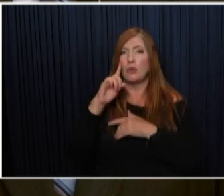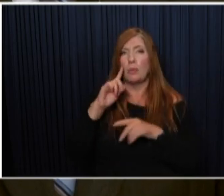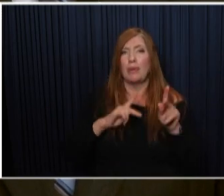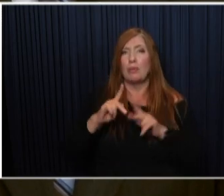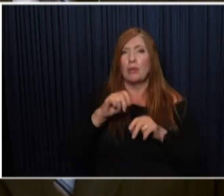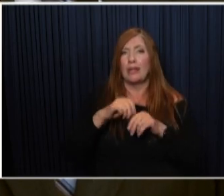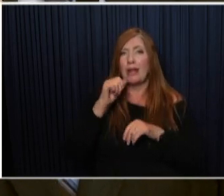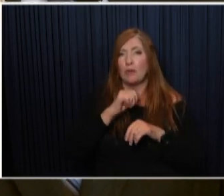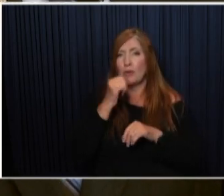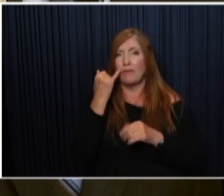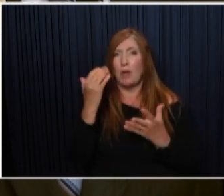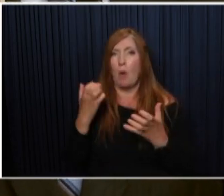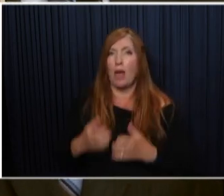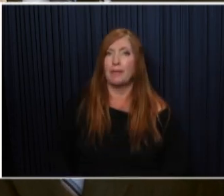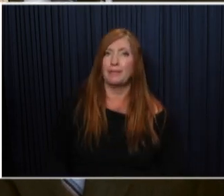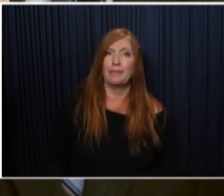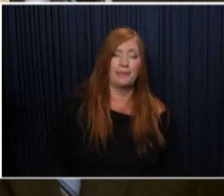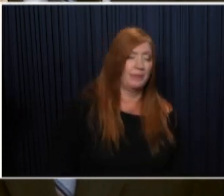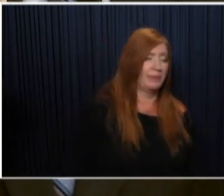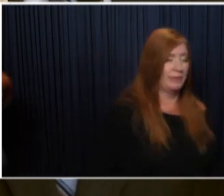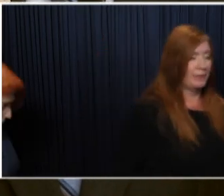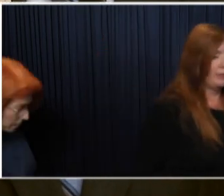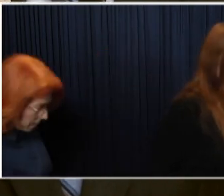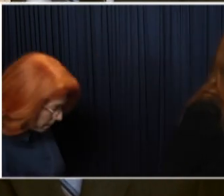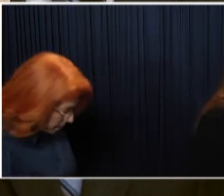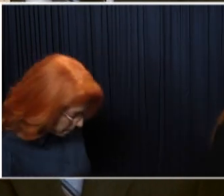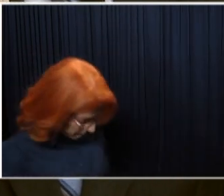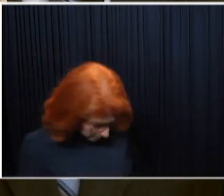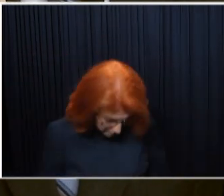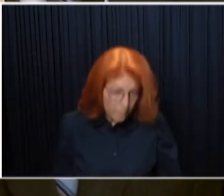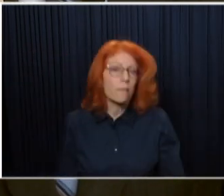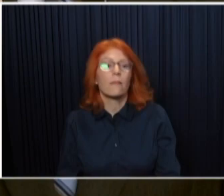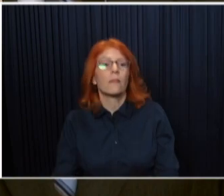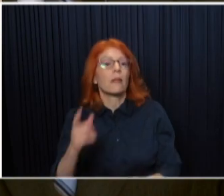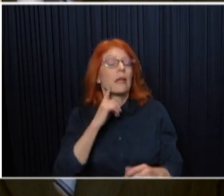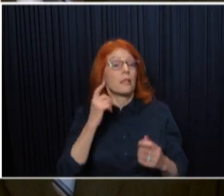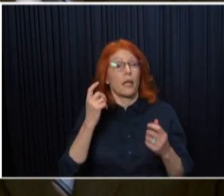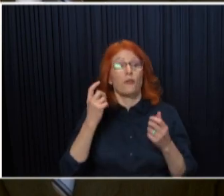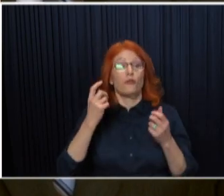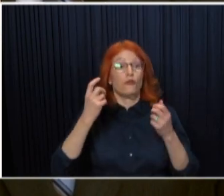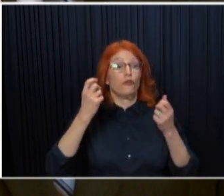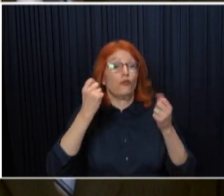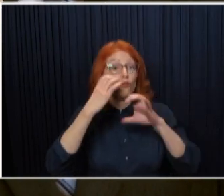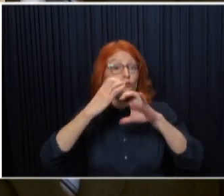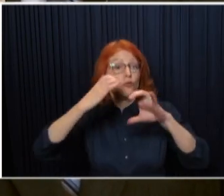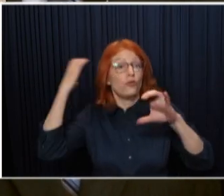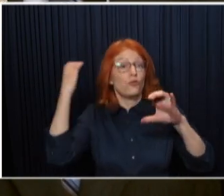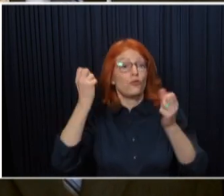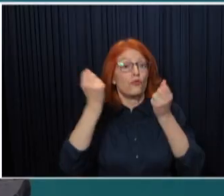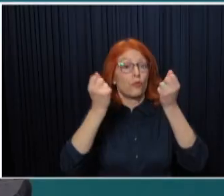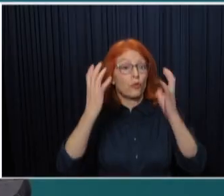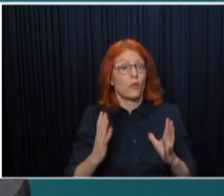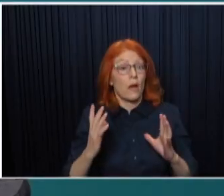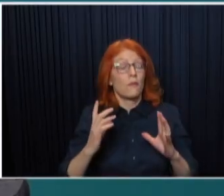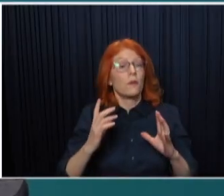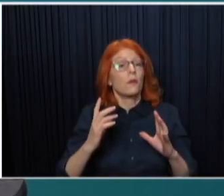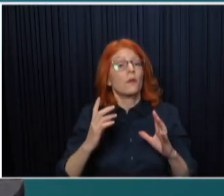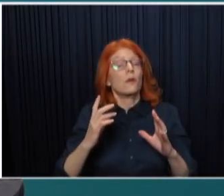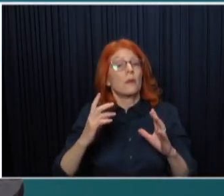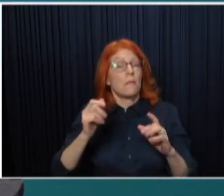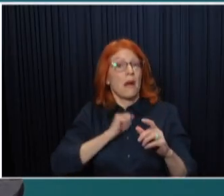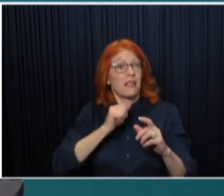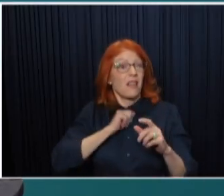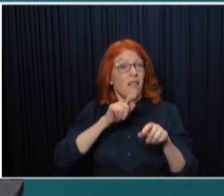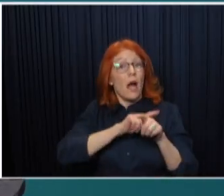pursue that? Sure. So I am obviously, as a truck driver, I did go to truck driving school, and I